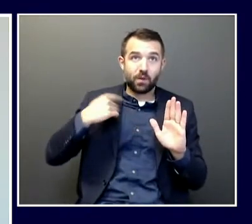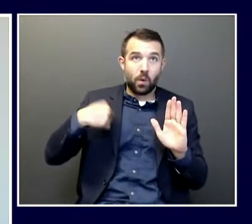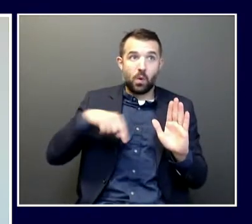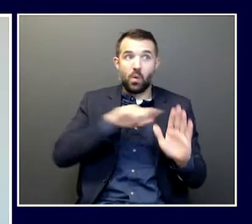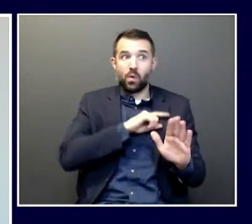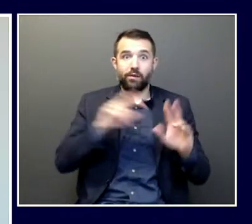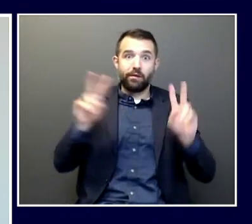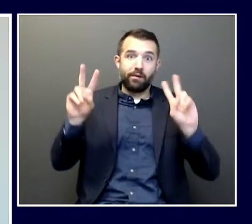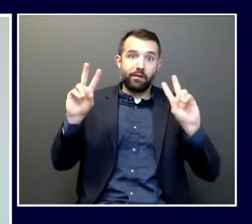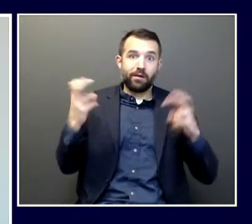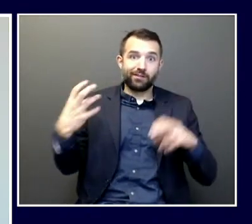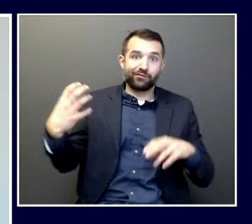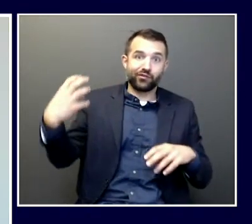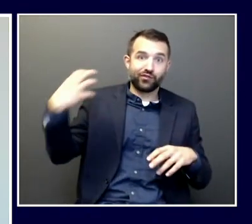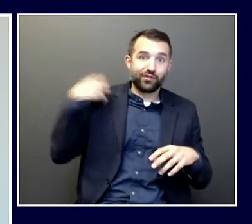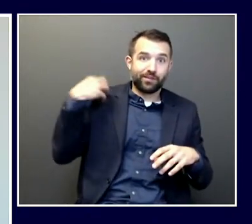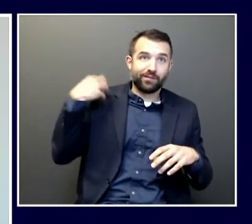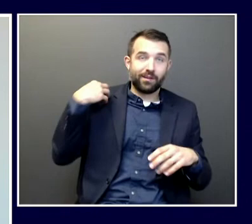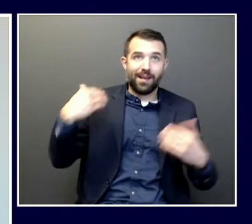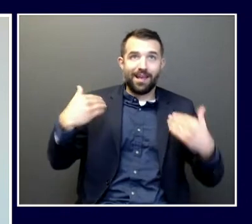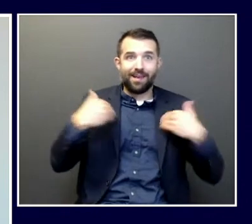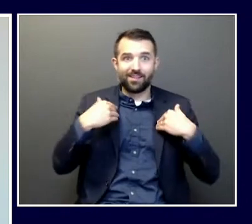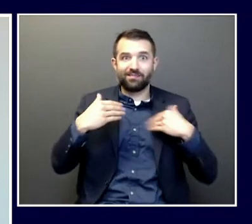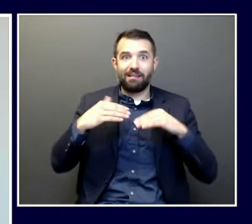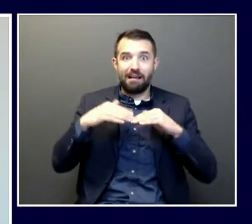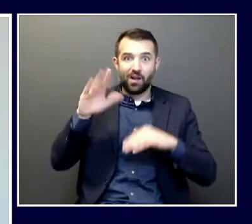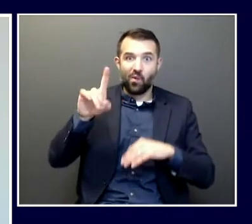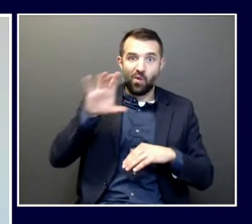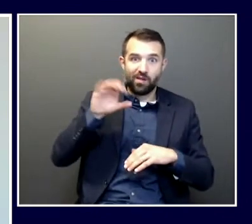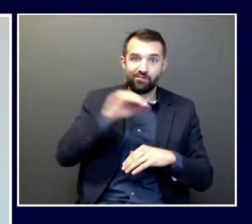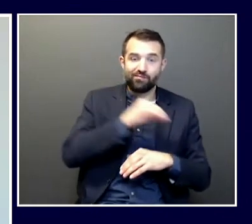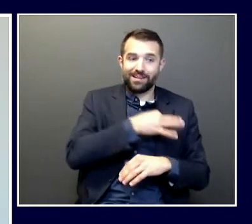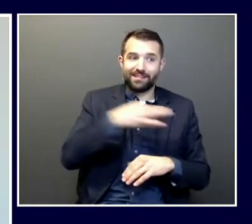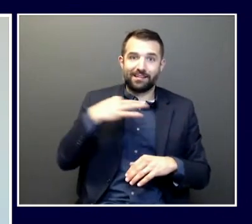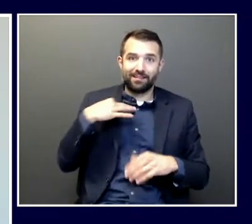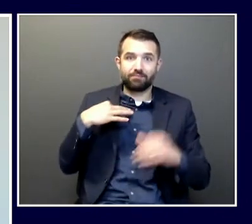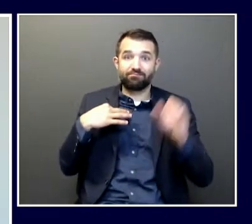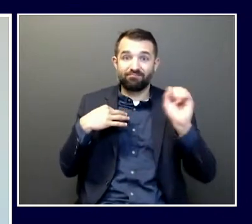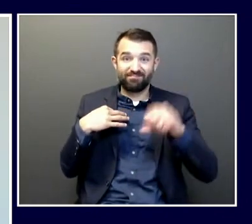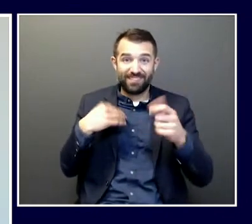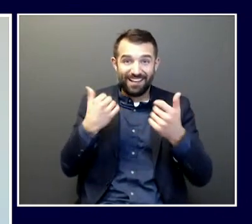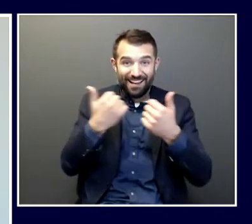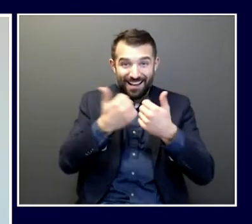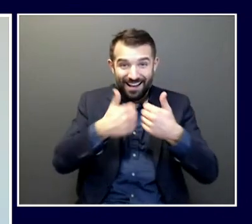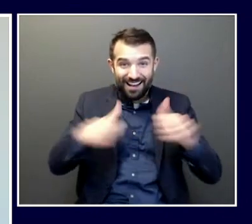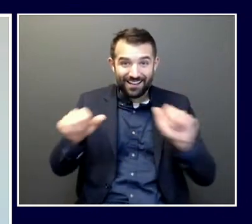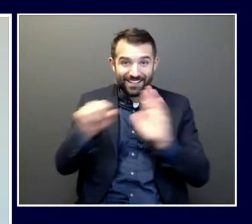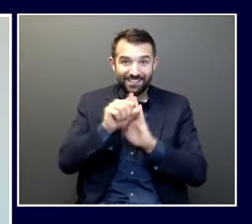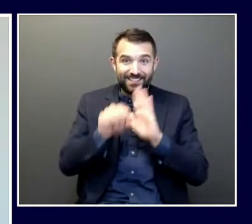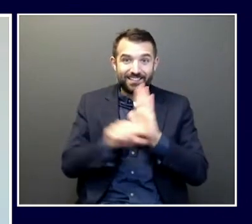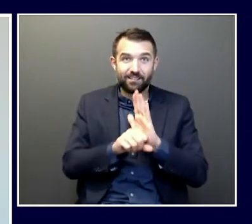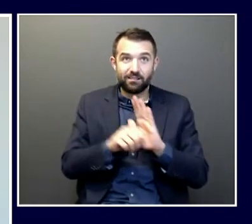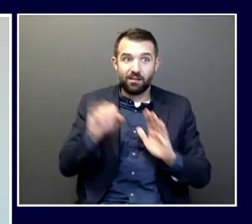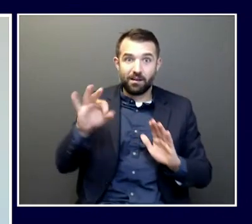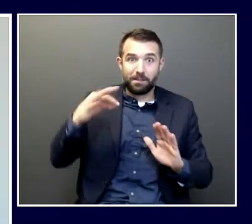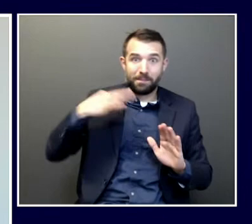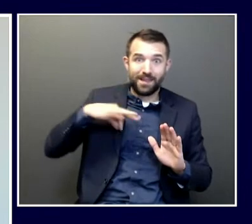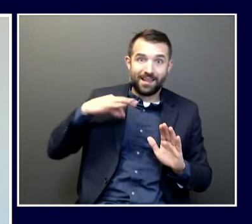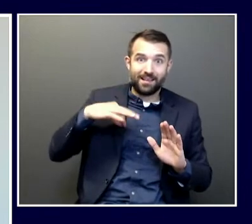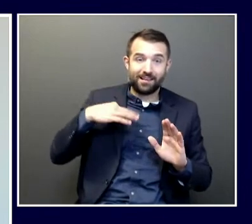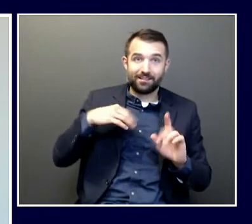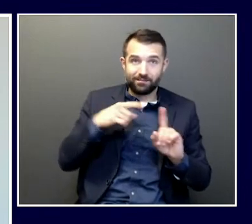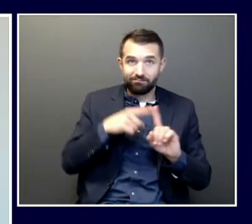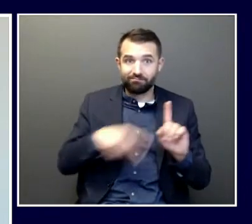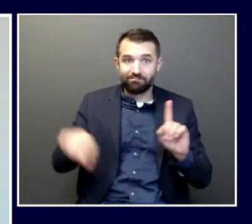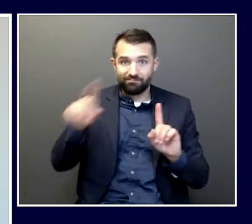we do anticipate that when, again, the Board of Occupational Safety and Health does vote to